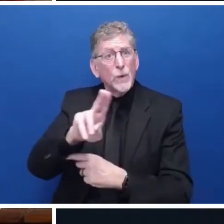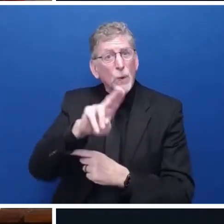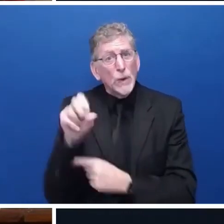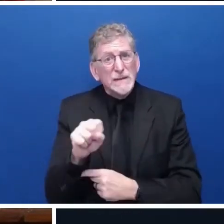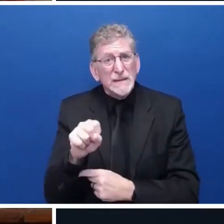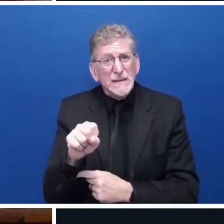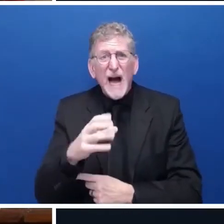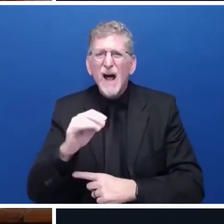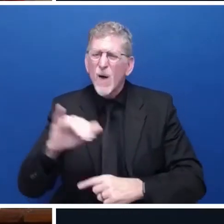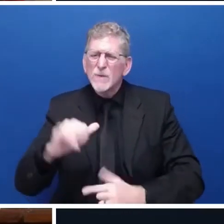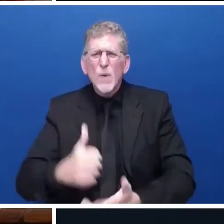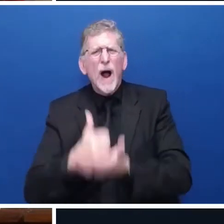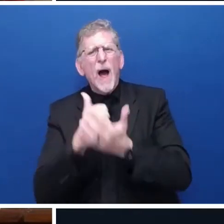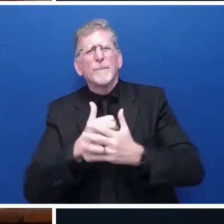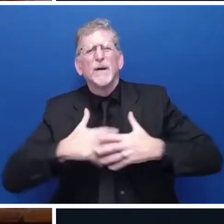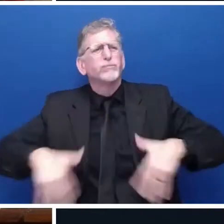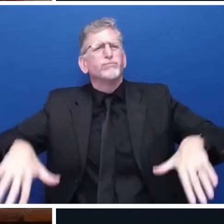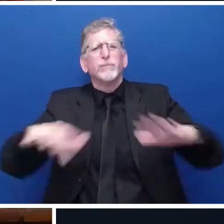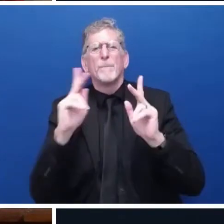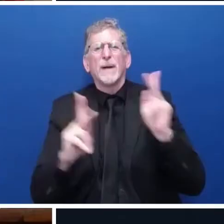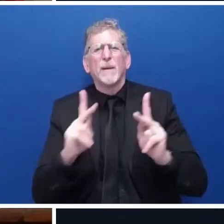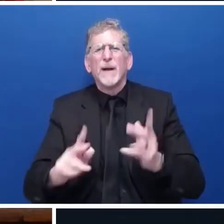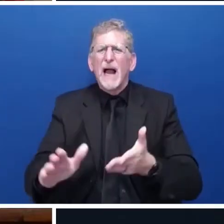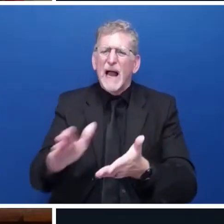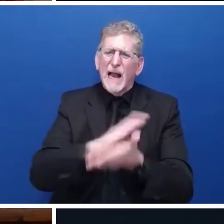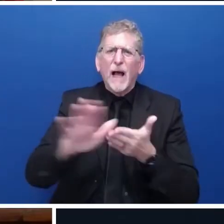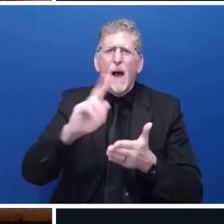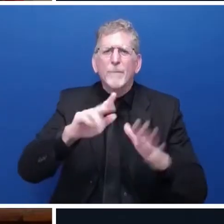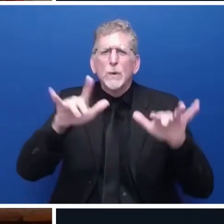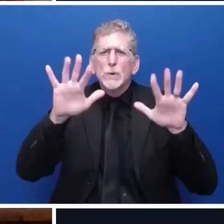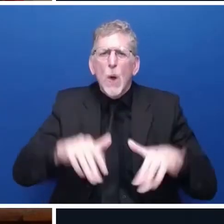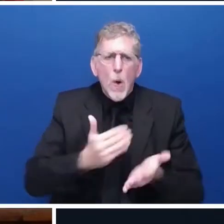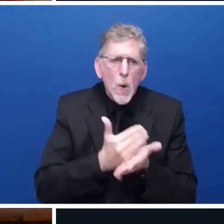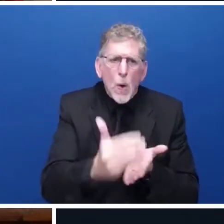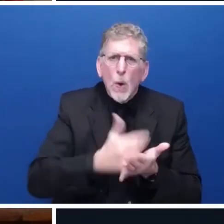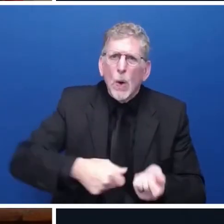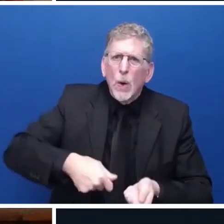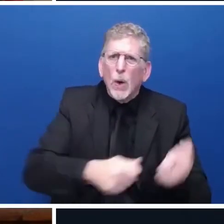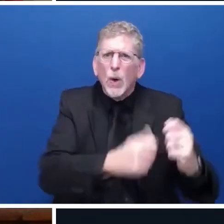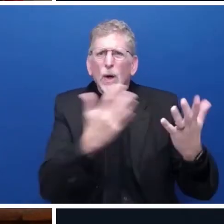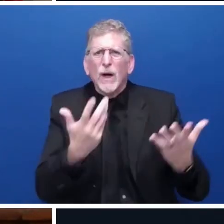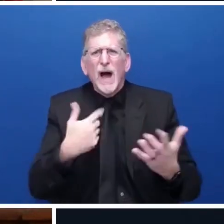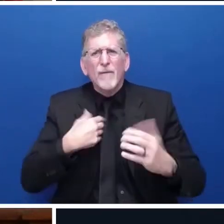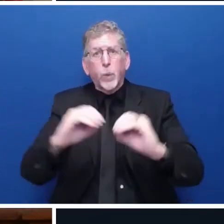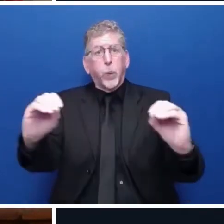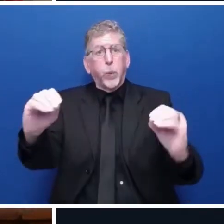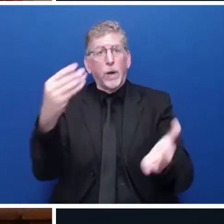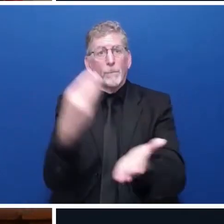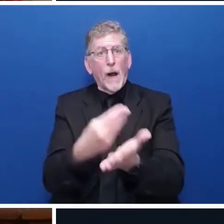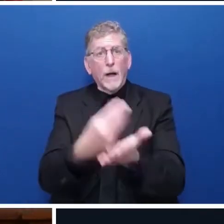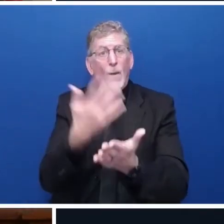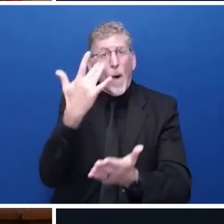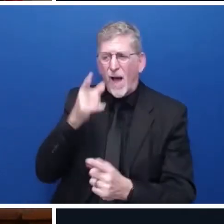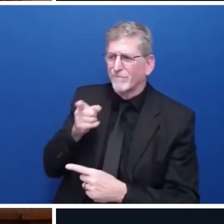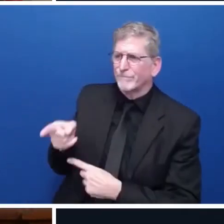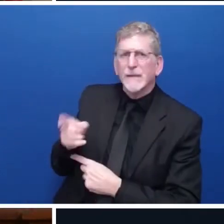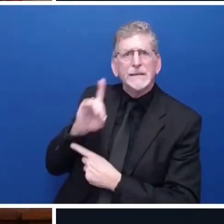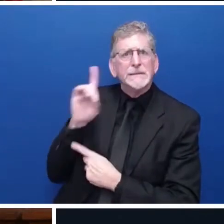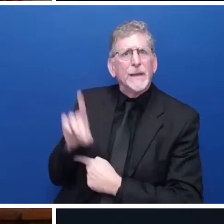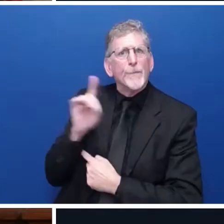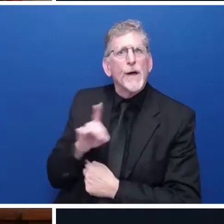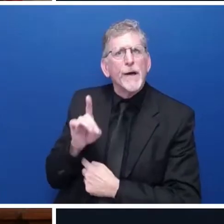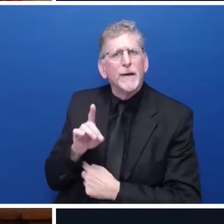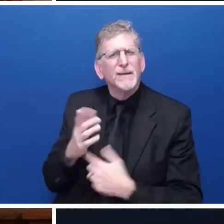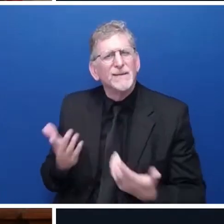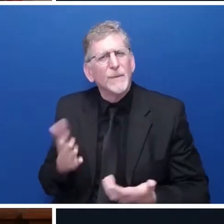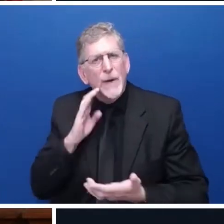money because of the Democrats, and it would be nice. We'd love to give you a hand at cleaning it up, but you gave no money. Nobody's